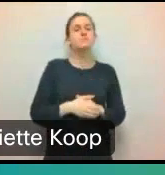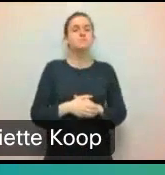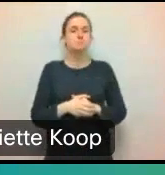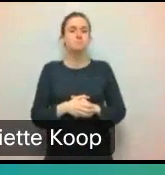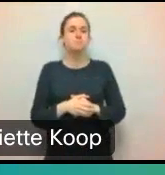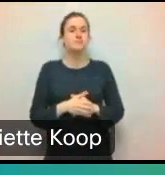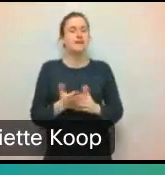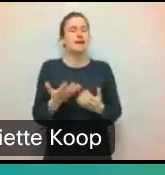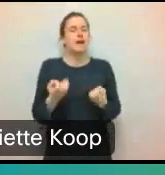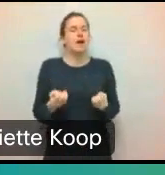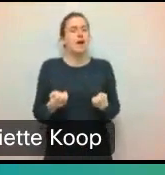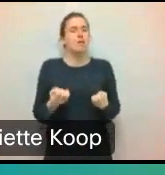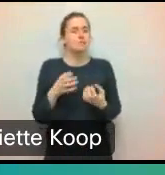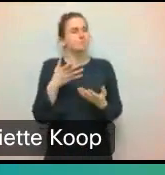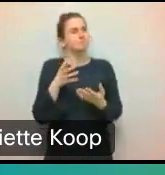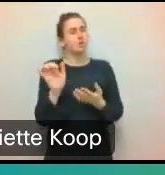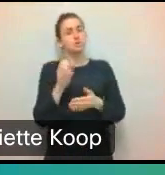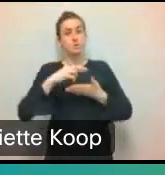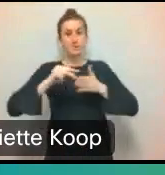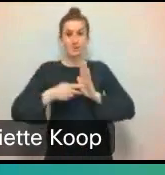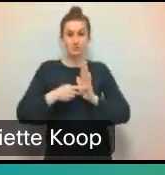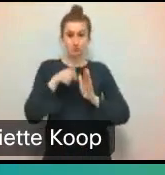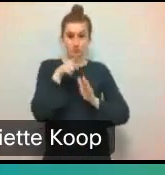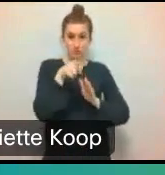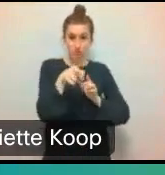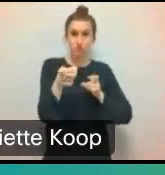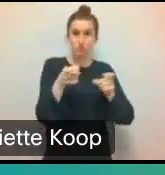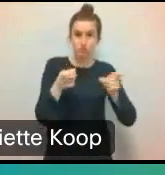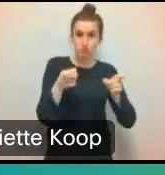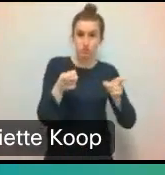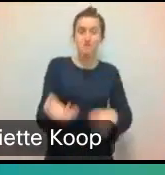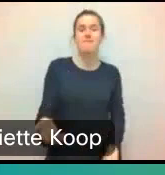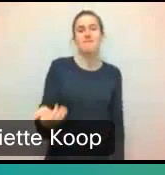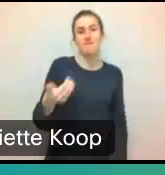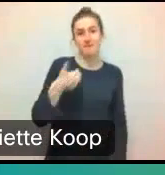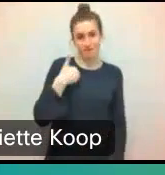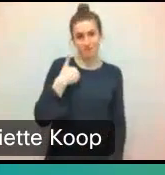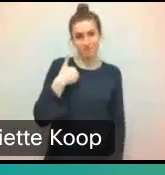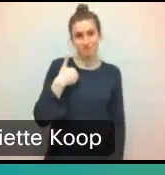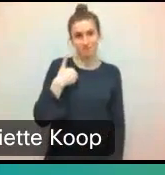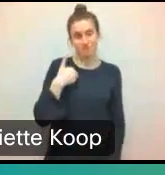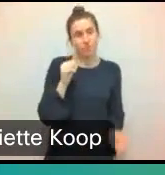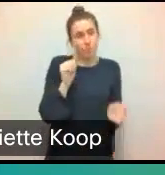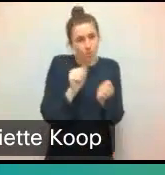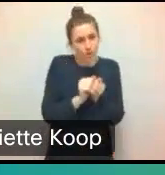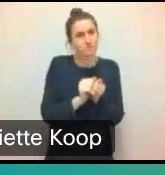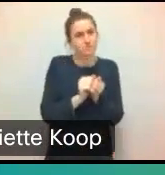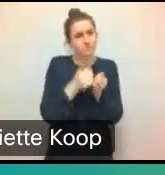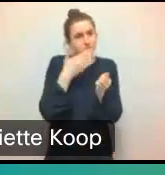in your hands as well, and to put control of it in your hands responsibly, because we hear people